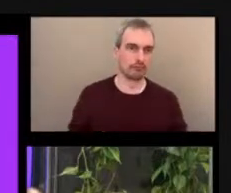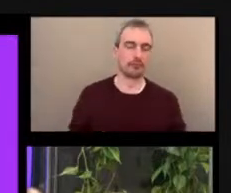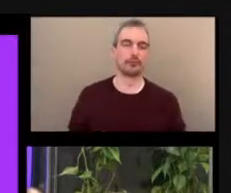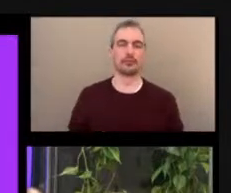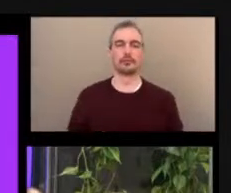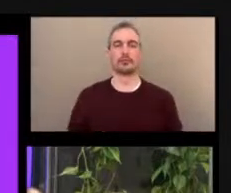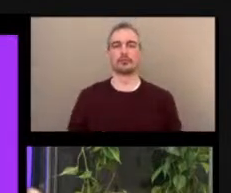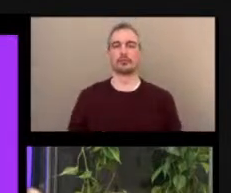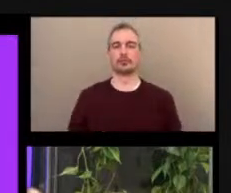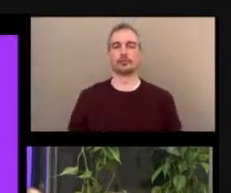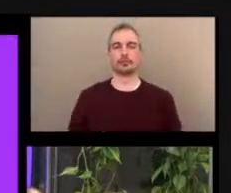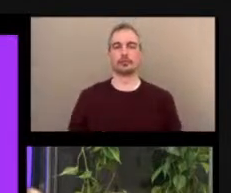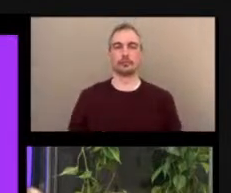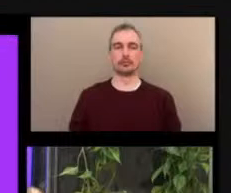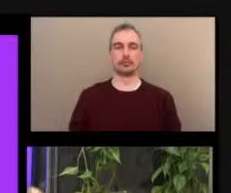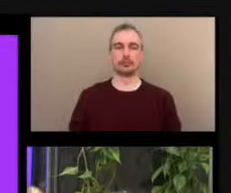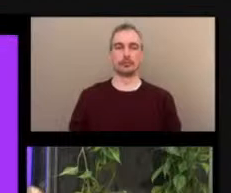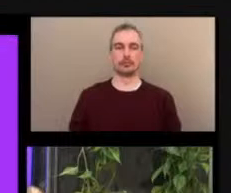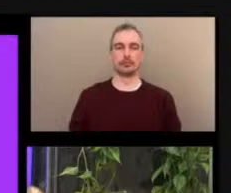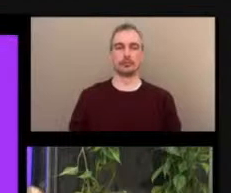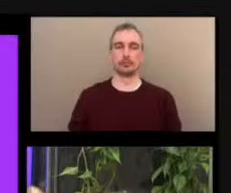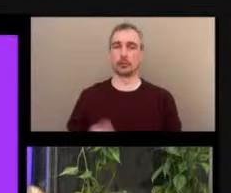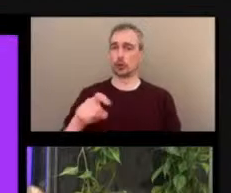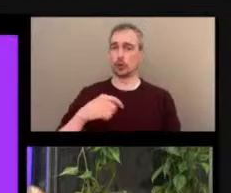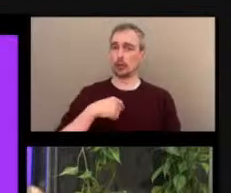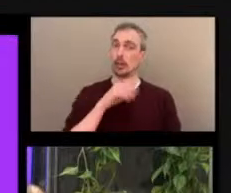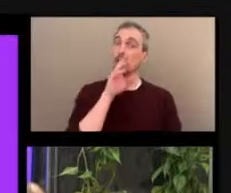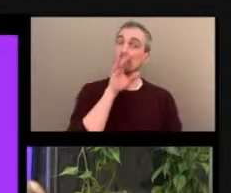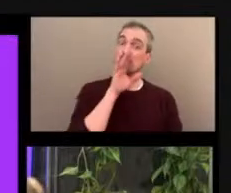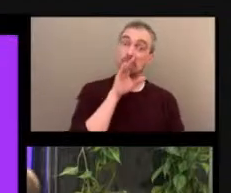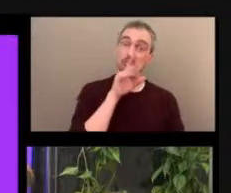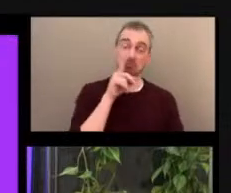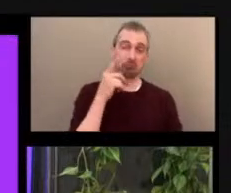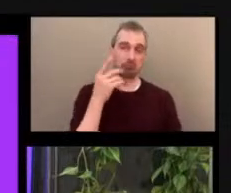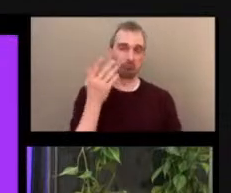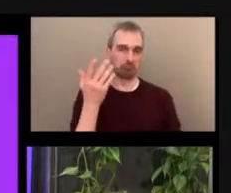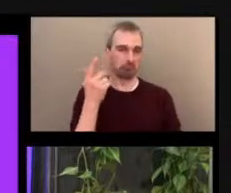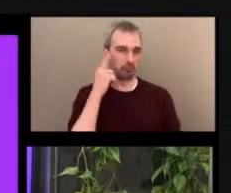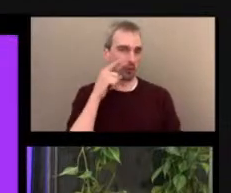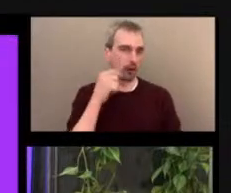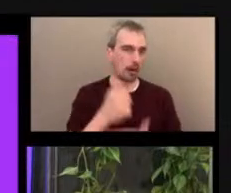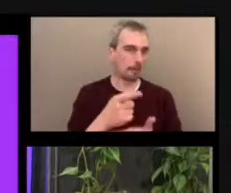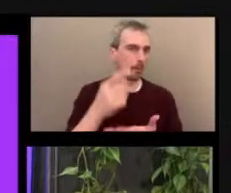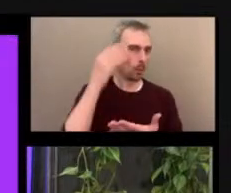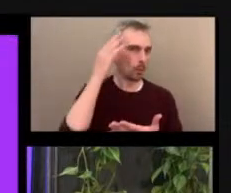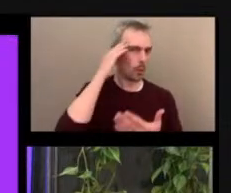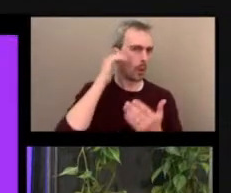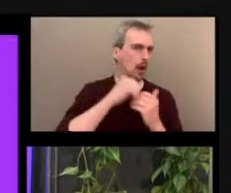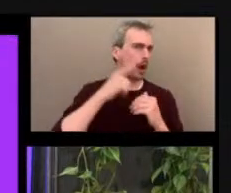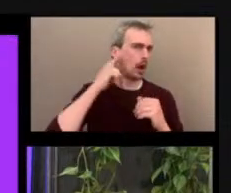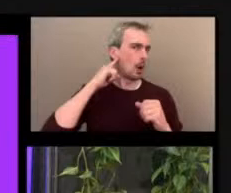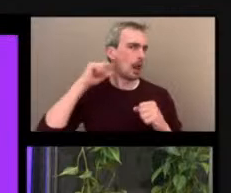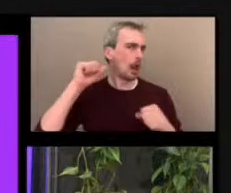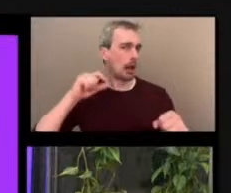Should I say stuff so you know Yeah. how loud it is? I can keep talking about whatever, you know.